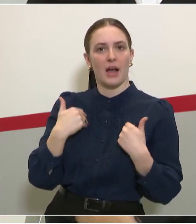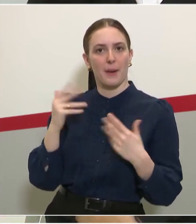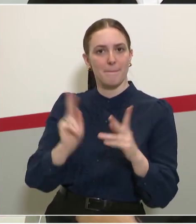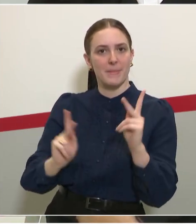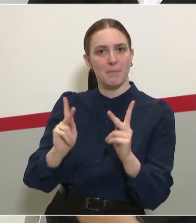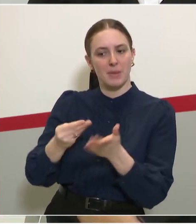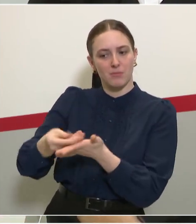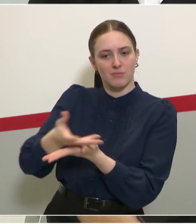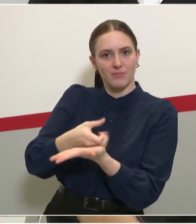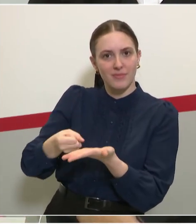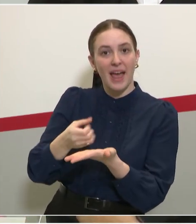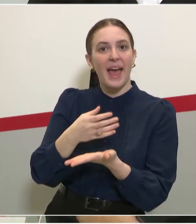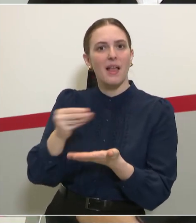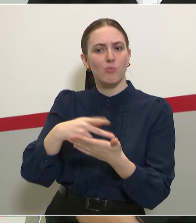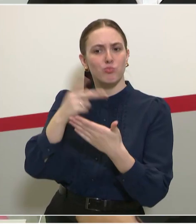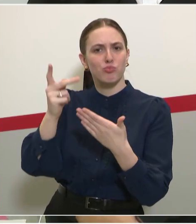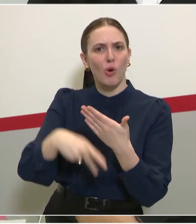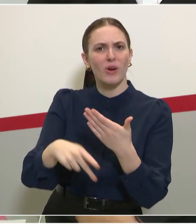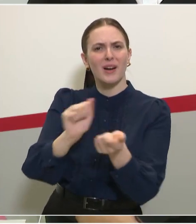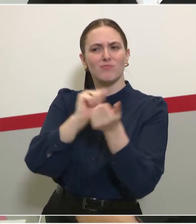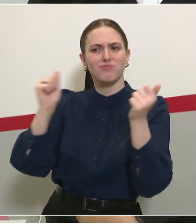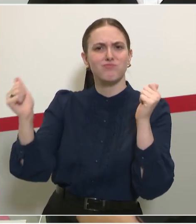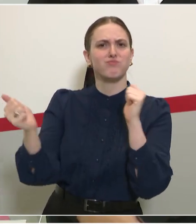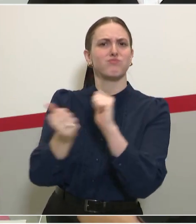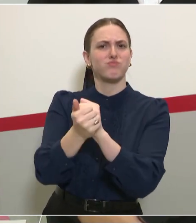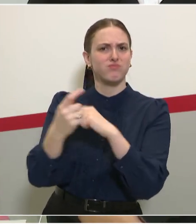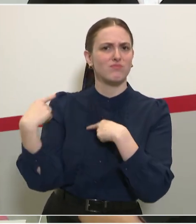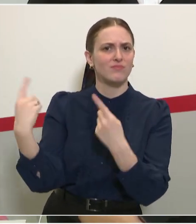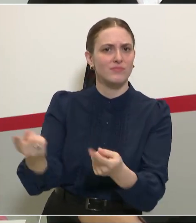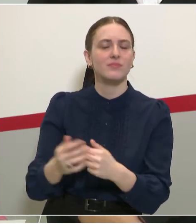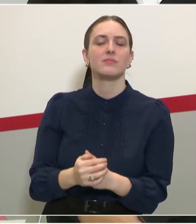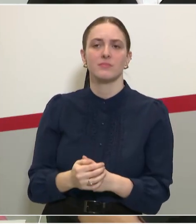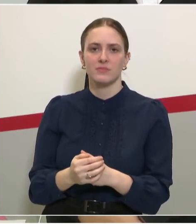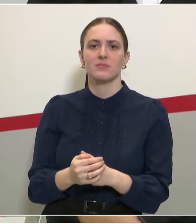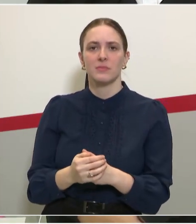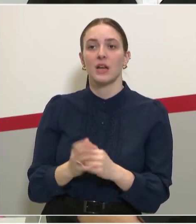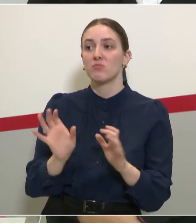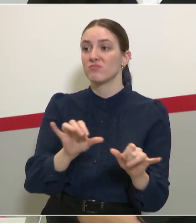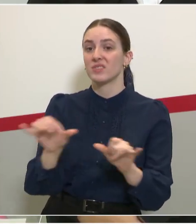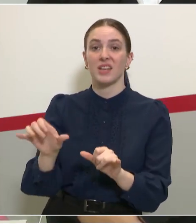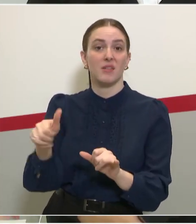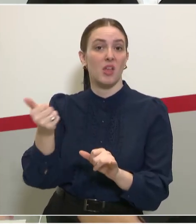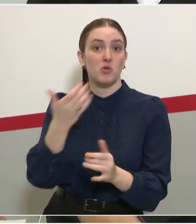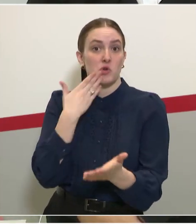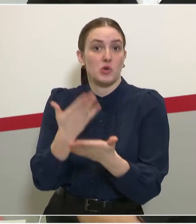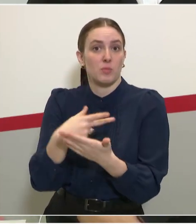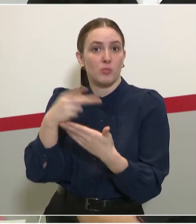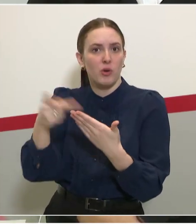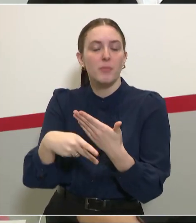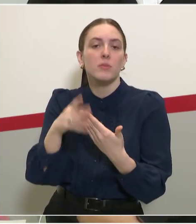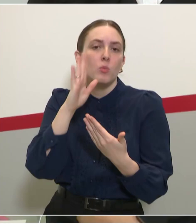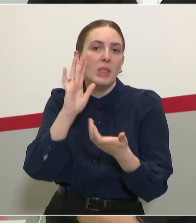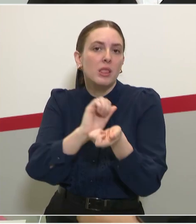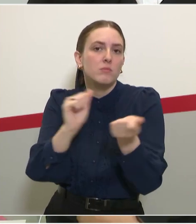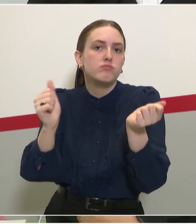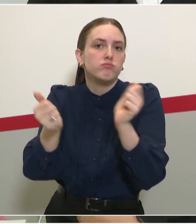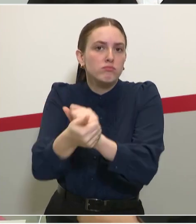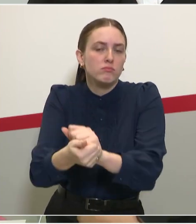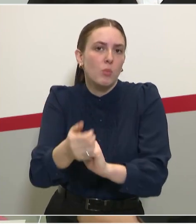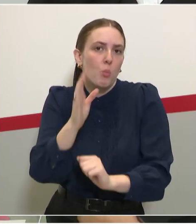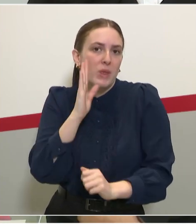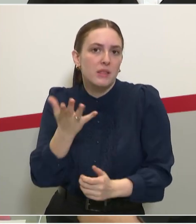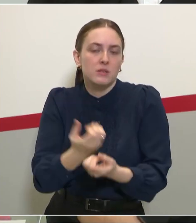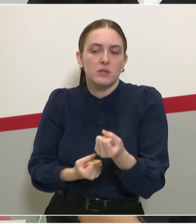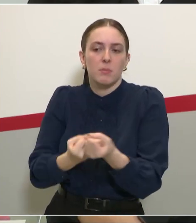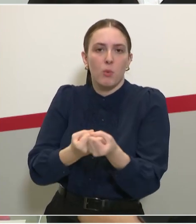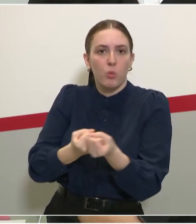the program has grown over the years. And just like any good program, it's going to evolve. It's going to